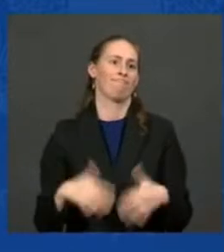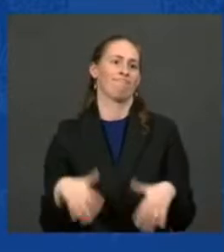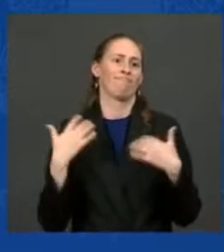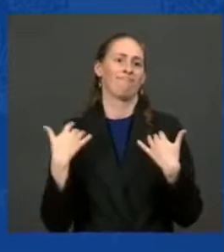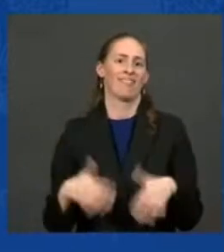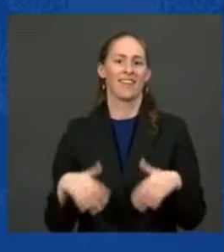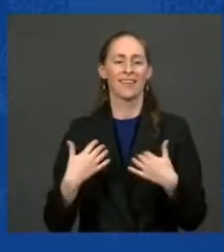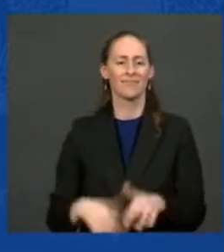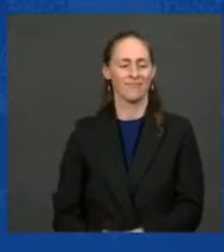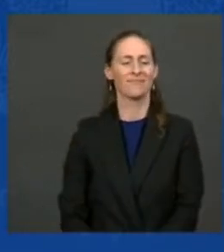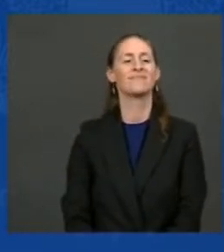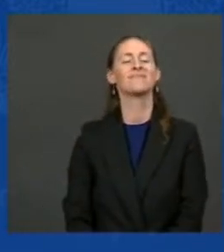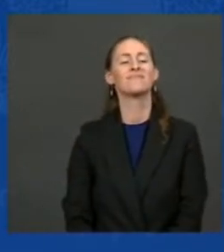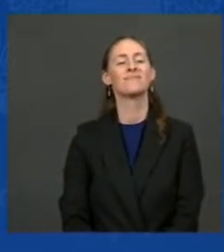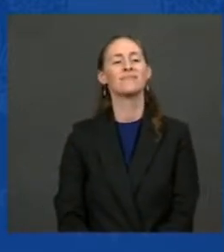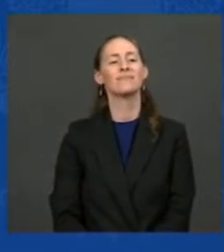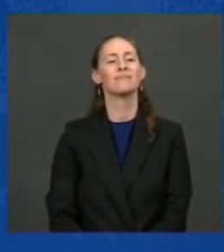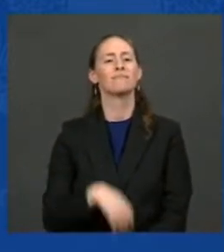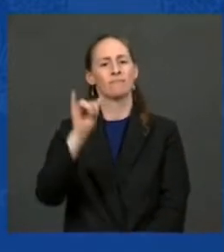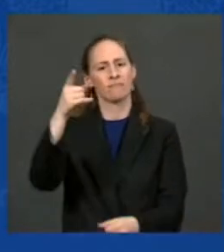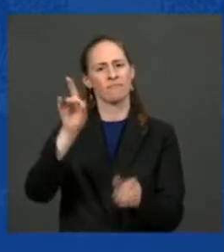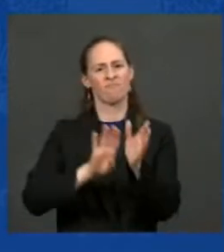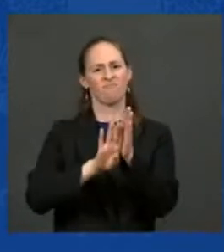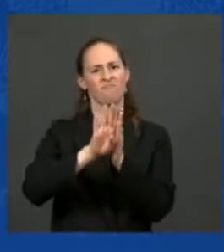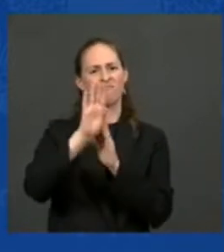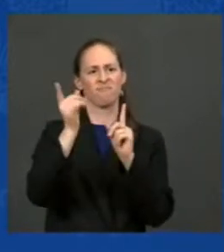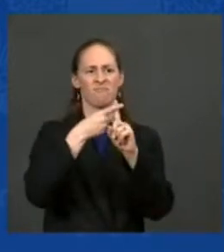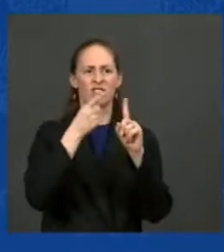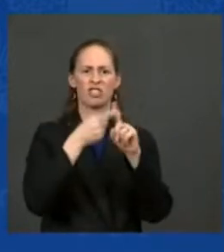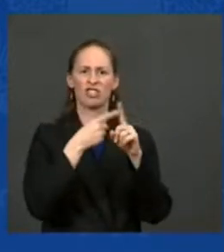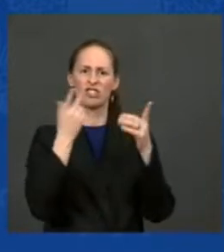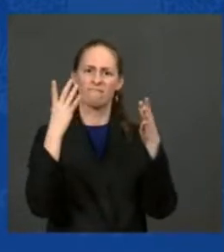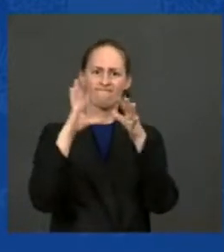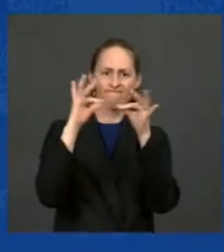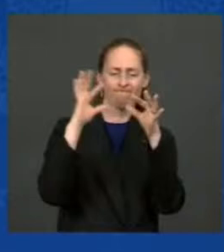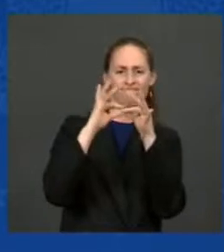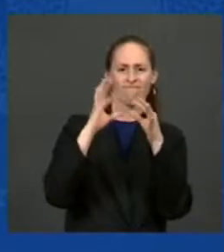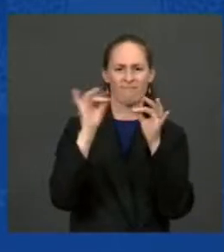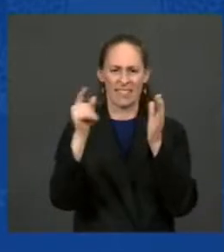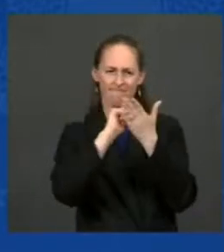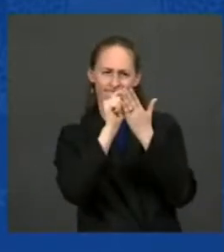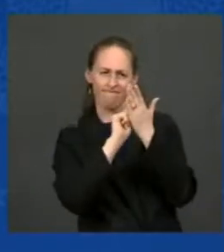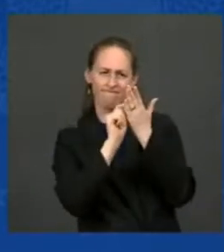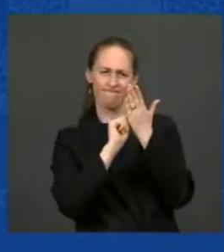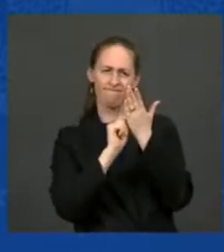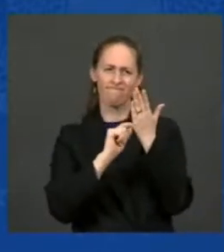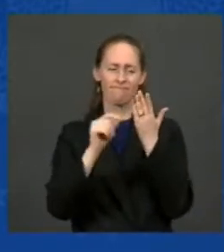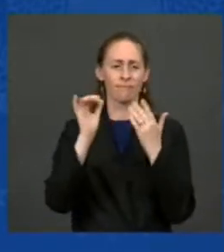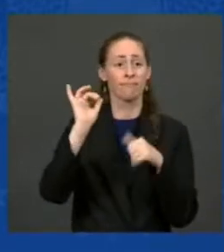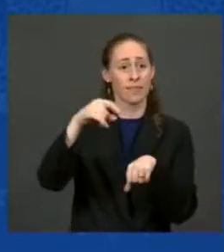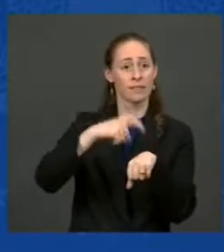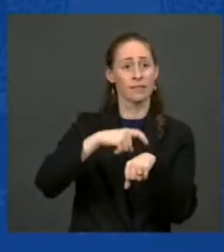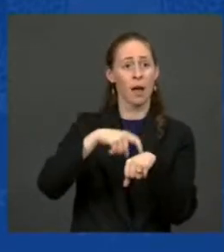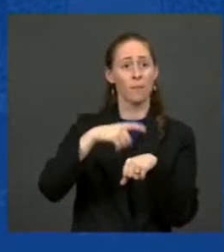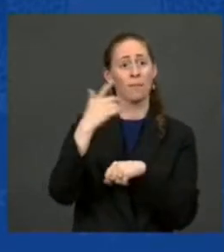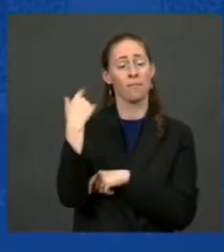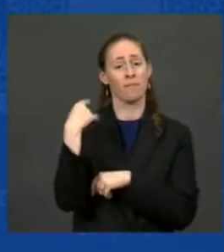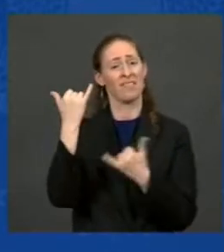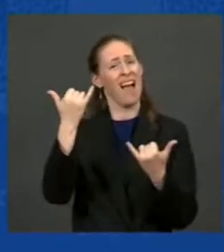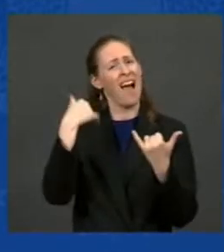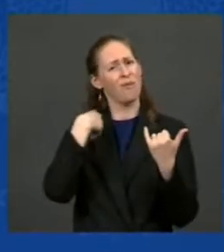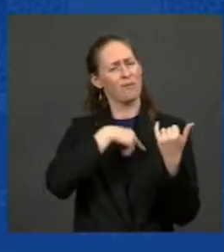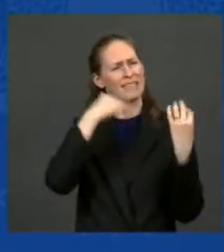history. And let me say, they're all thinking about President Clinton today as sending him his good wishes to speedy